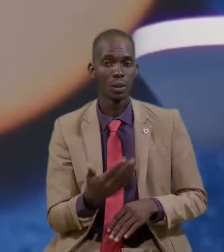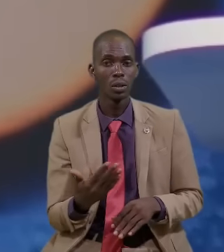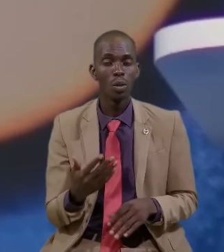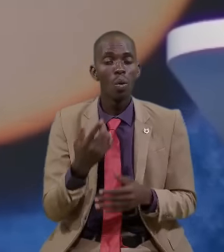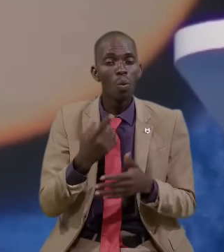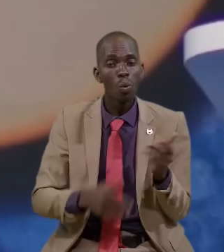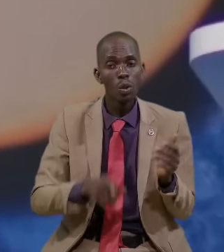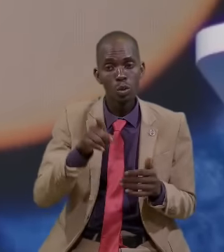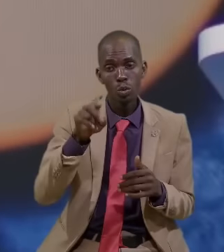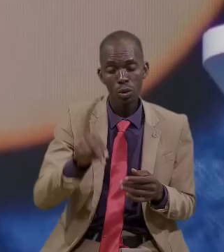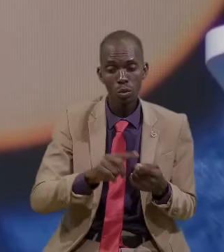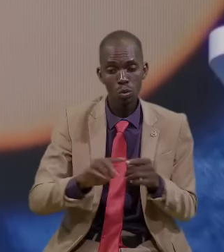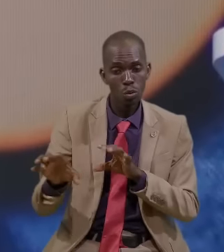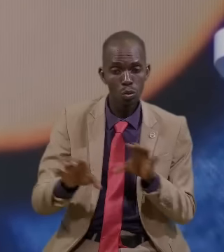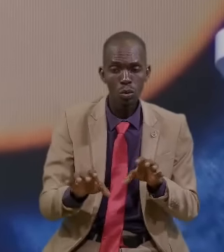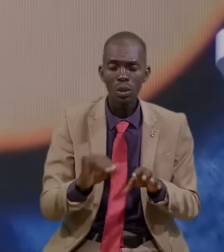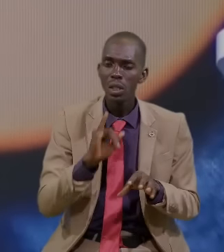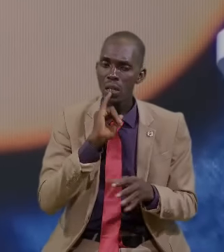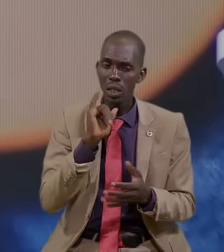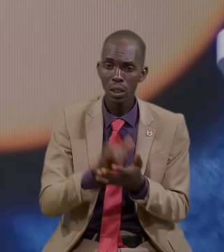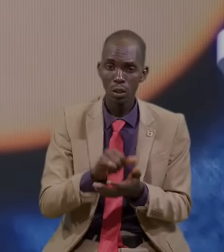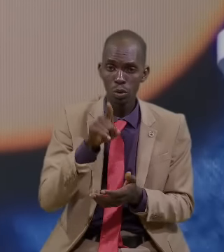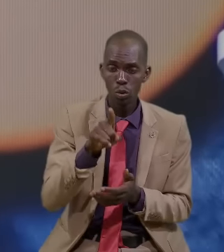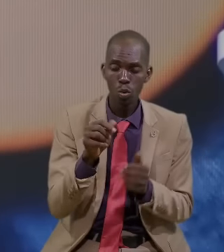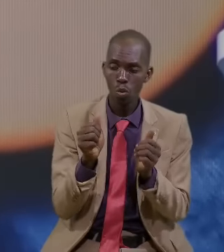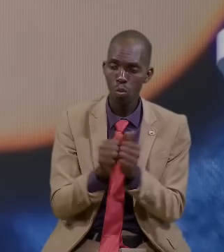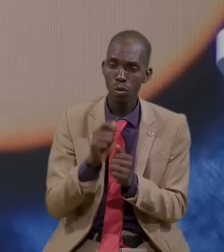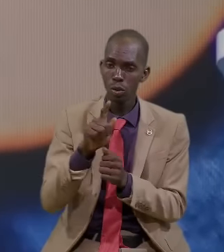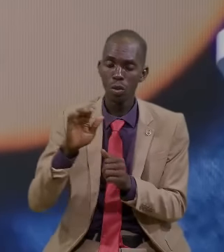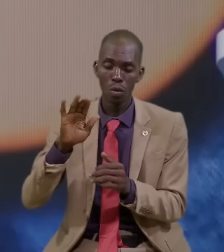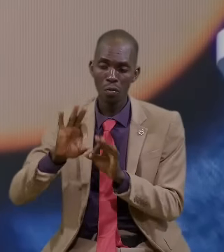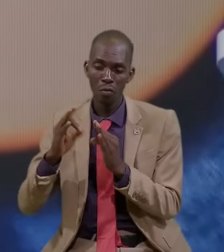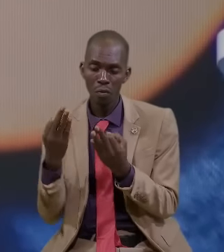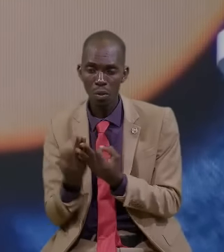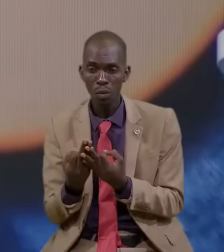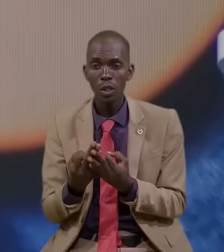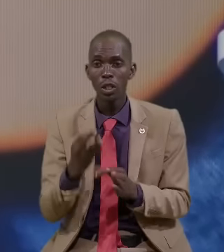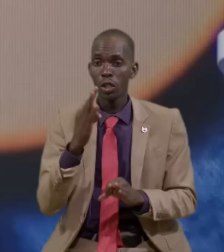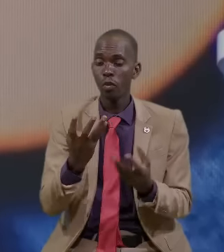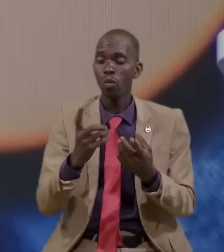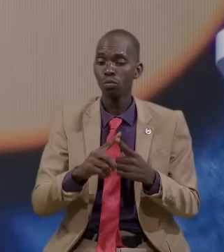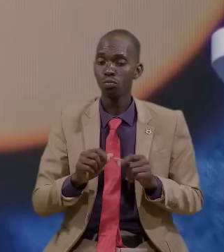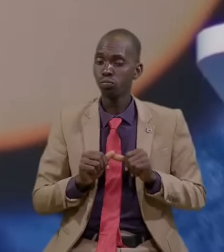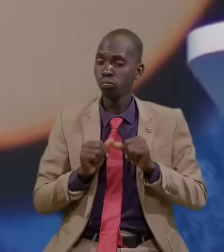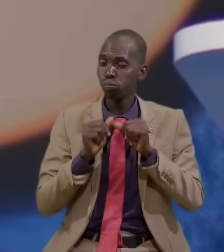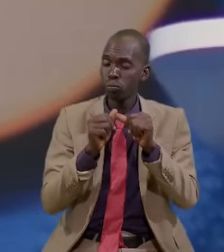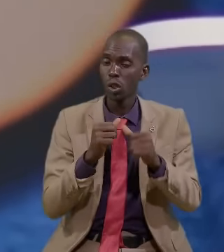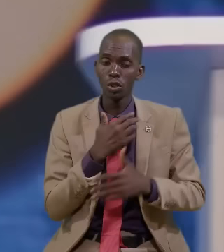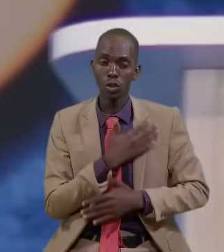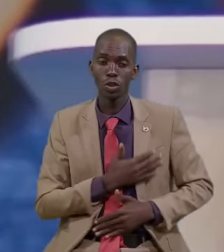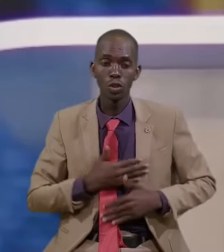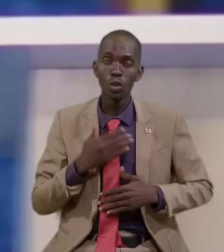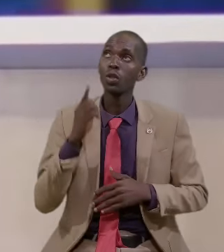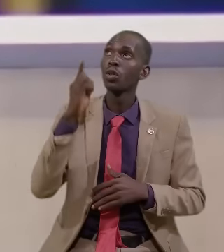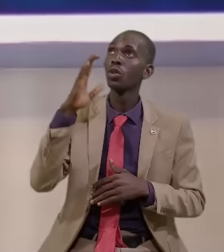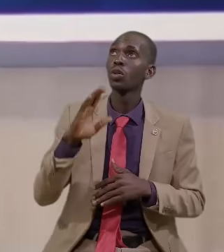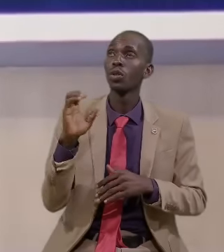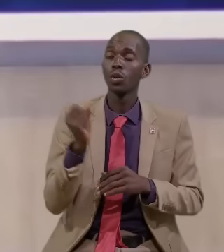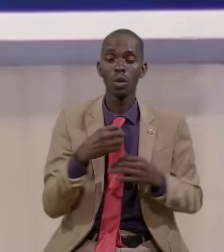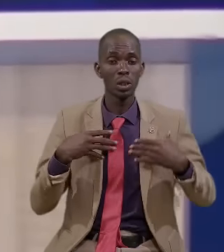your house, if you're going to keep the healing and keep the healer with you, is that